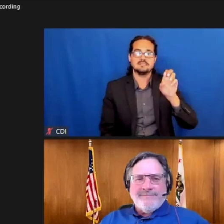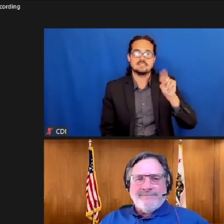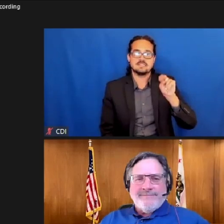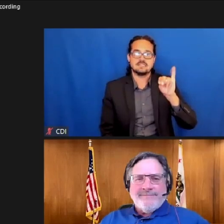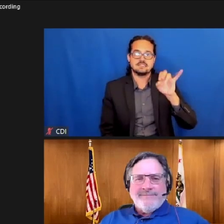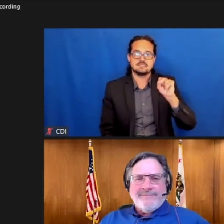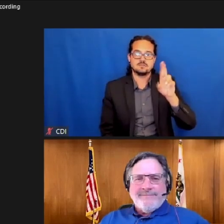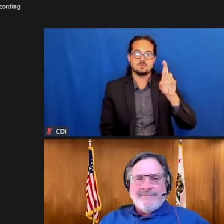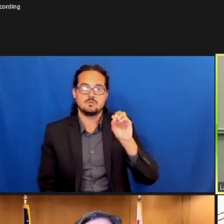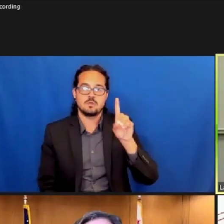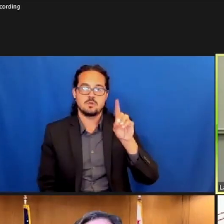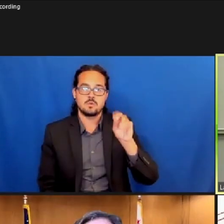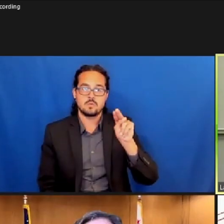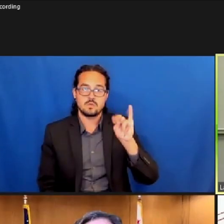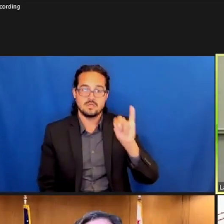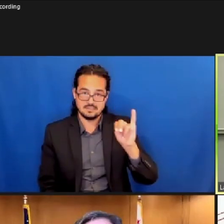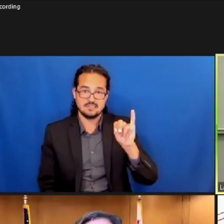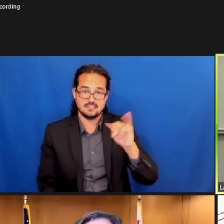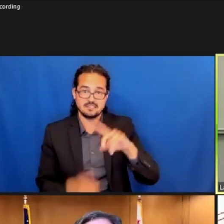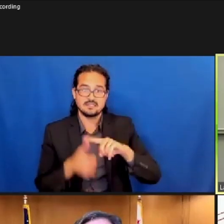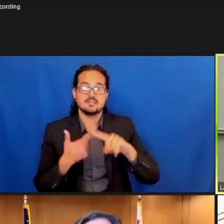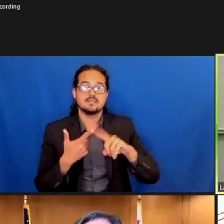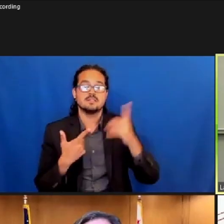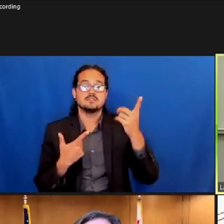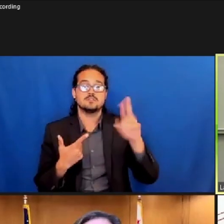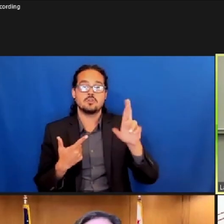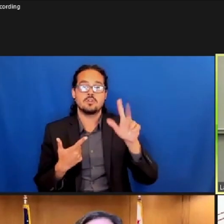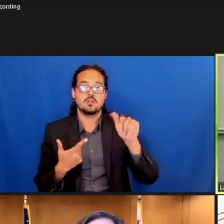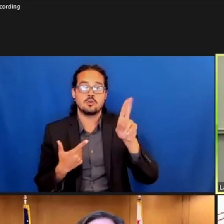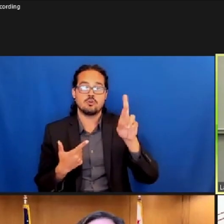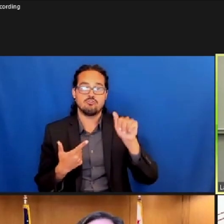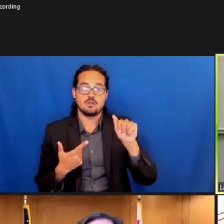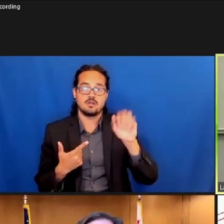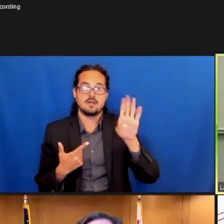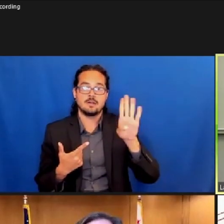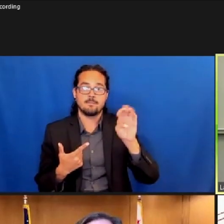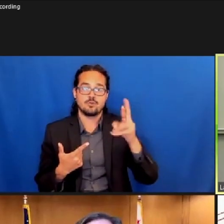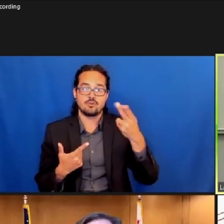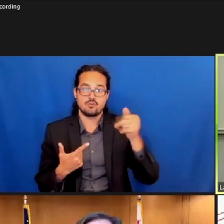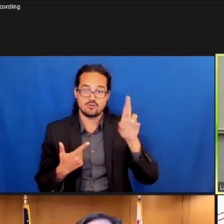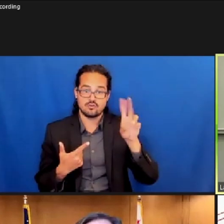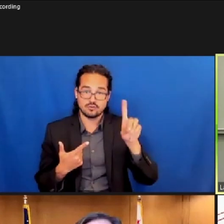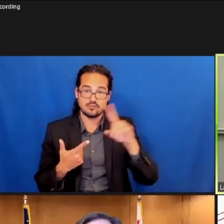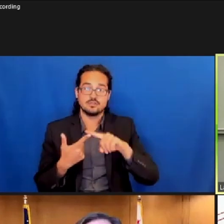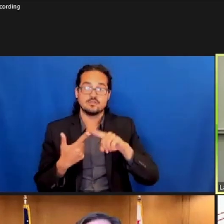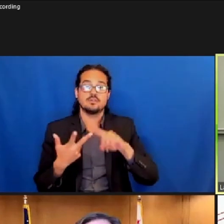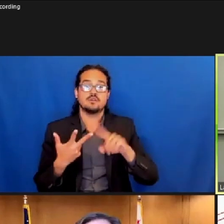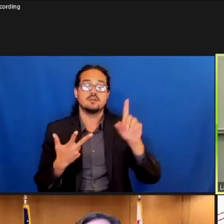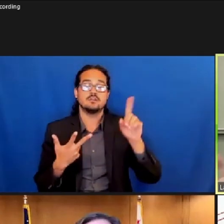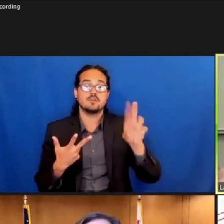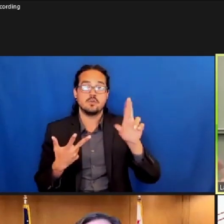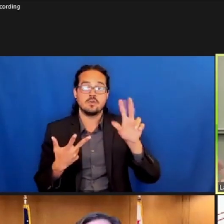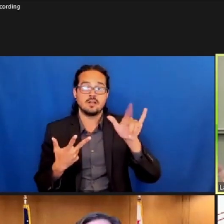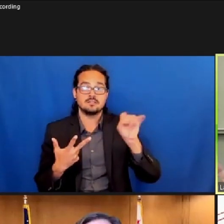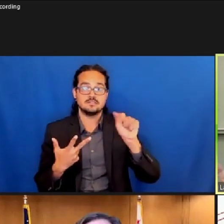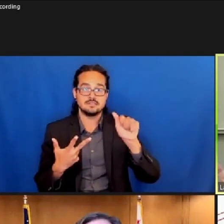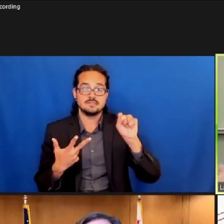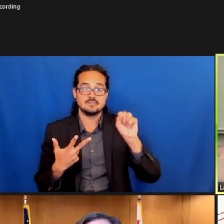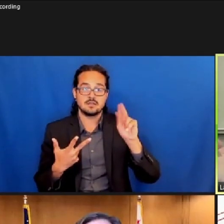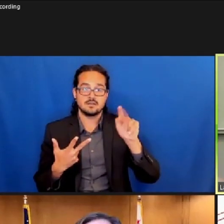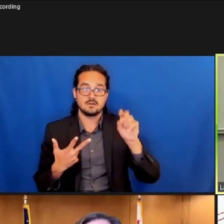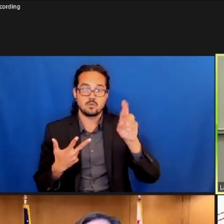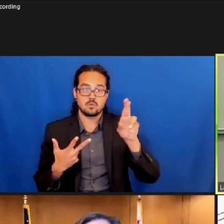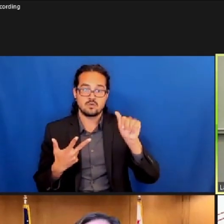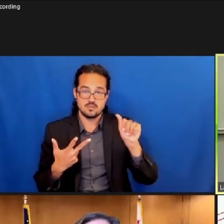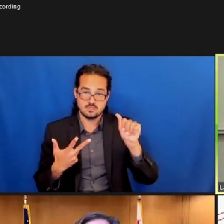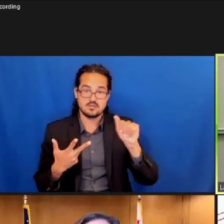Brian Colbert from the Hamlet of San Anselmo, as well as Dr. Lisa, who had to leave a bit early. Thank you all for this wonderful session. That's